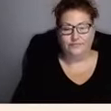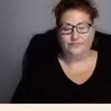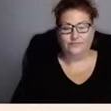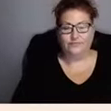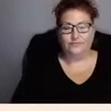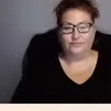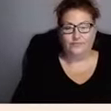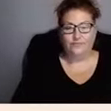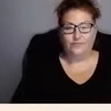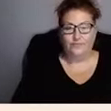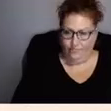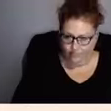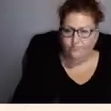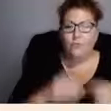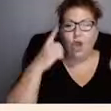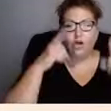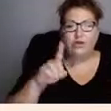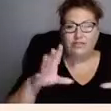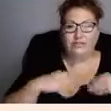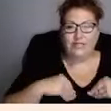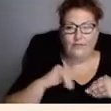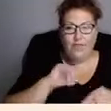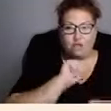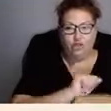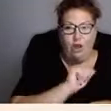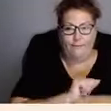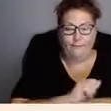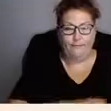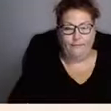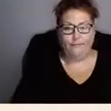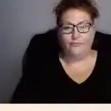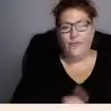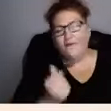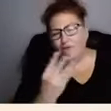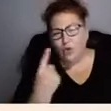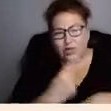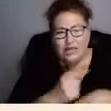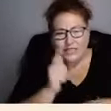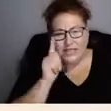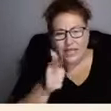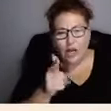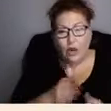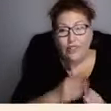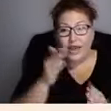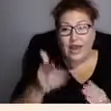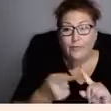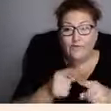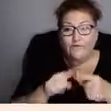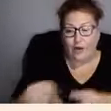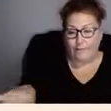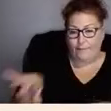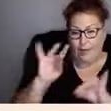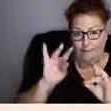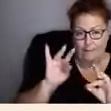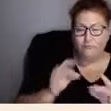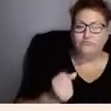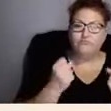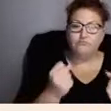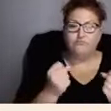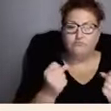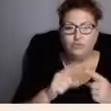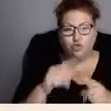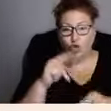He agrees to take the job. A few days later, the neighbor's friend picks him up and they drive to the construction